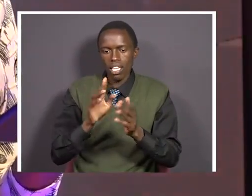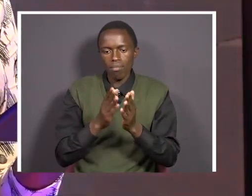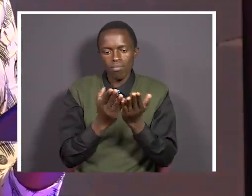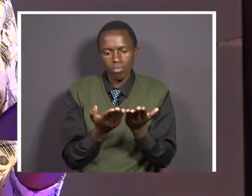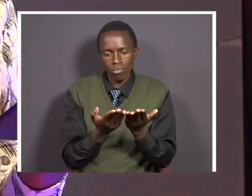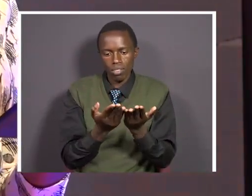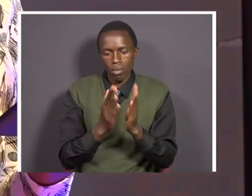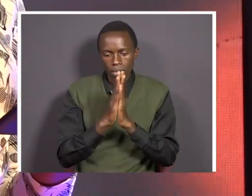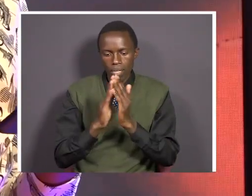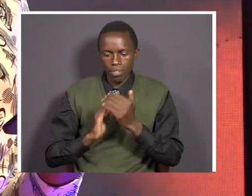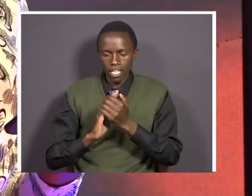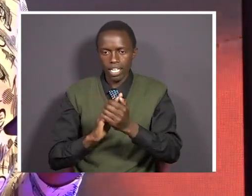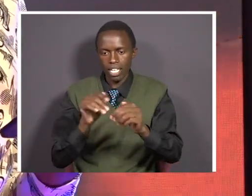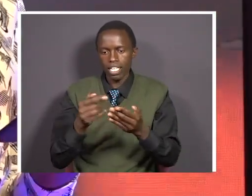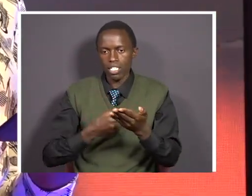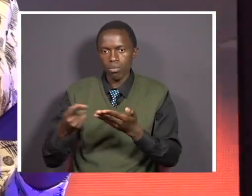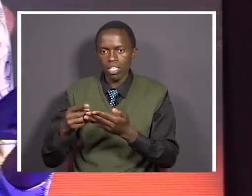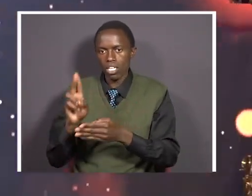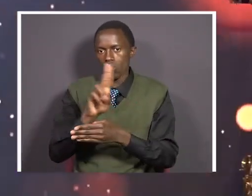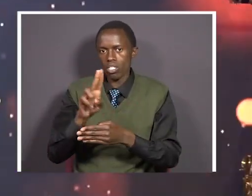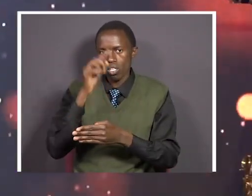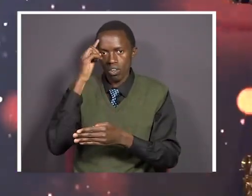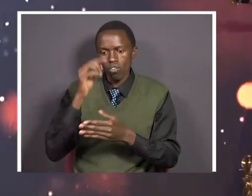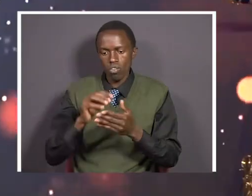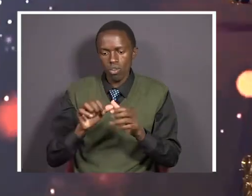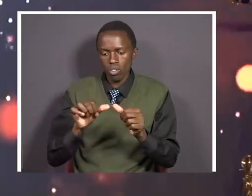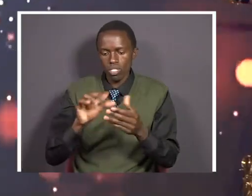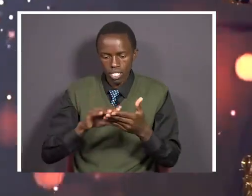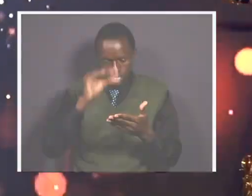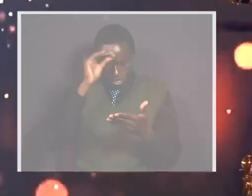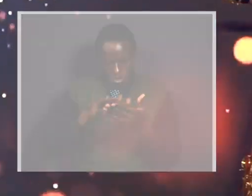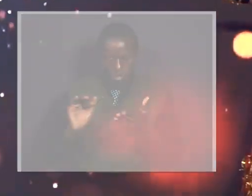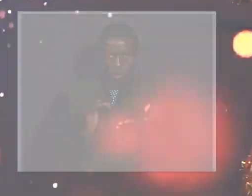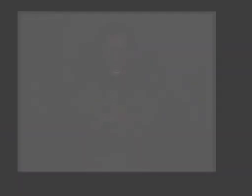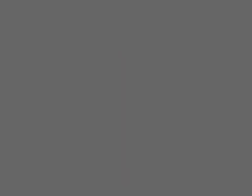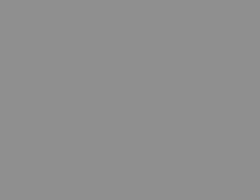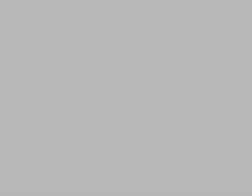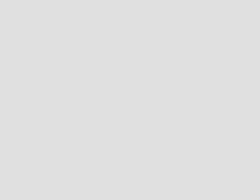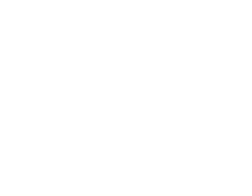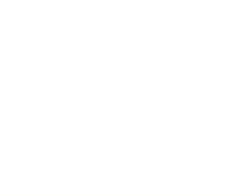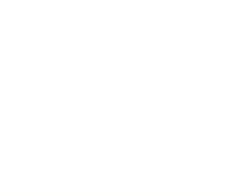study prayer guide. And this week, you can use it for further study on our theme.